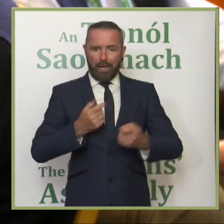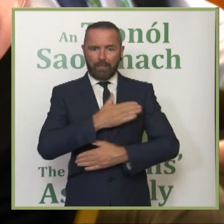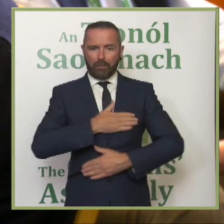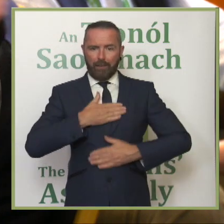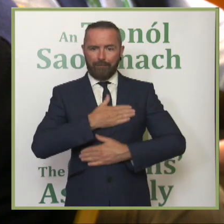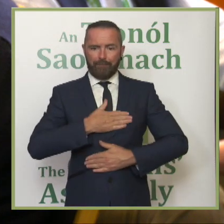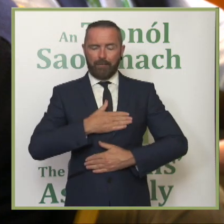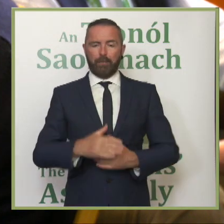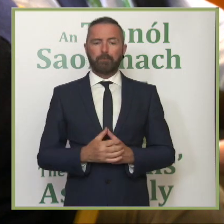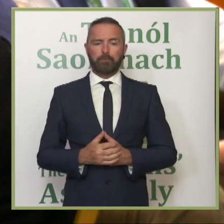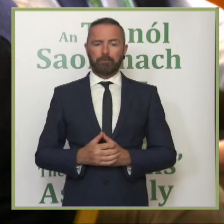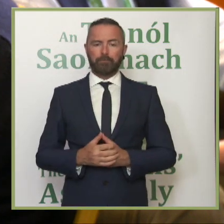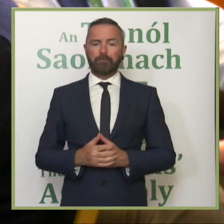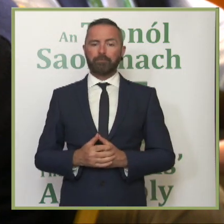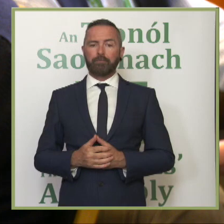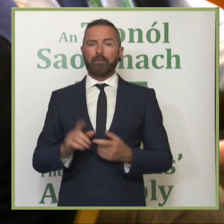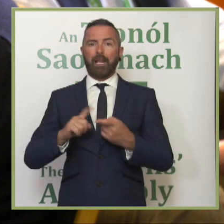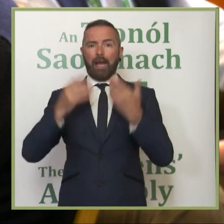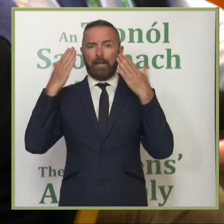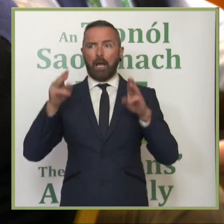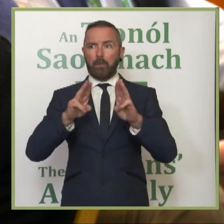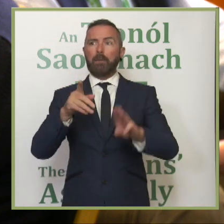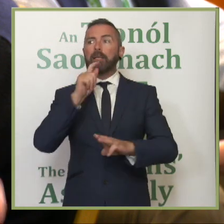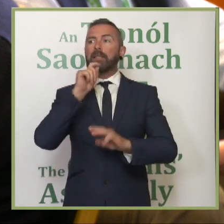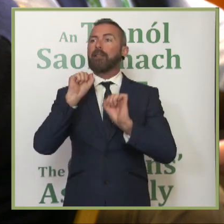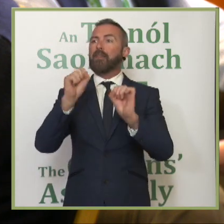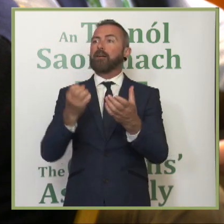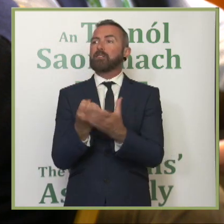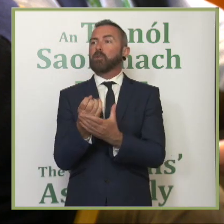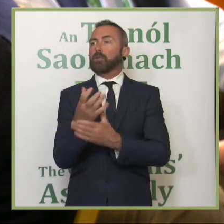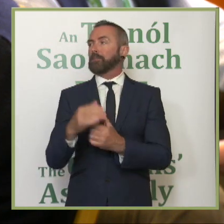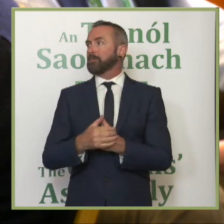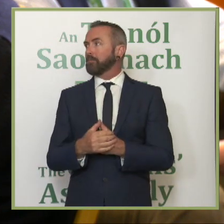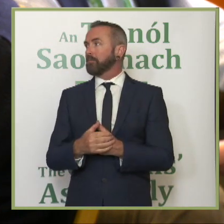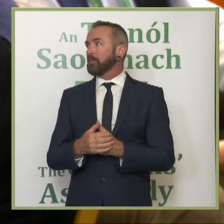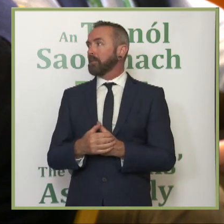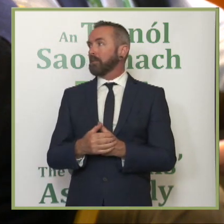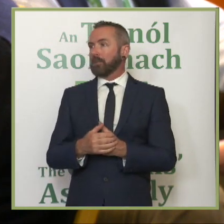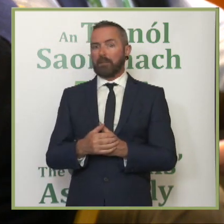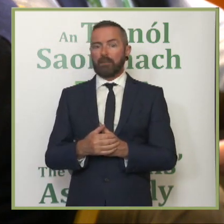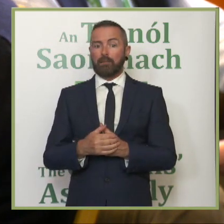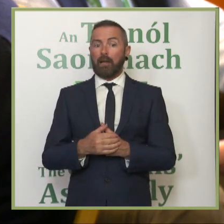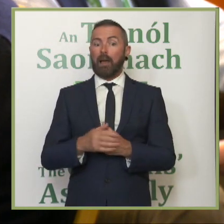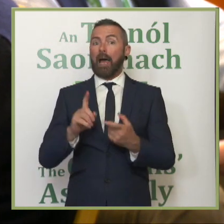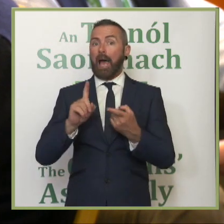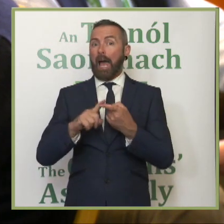piece, peer support within the table to allow people to tell their stories. And there was also a suggestion to bring in some therapeutic animals.